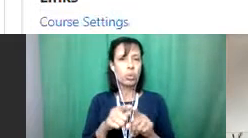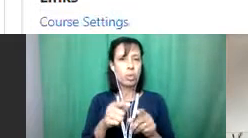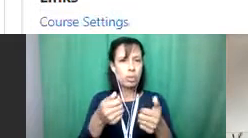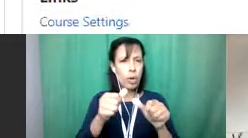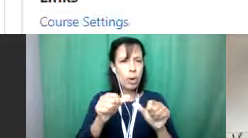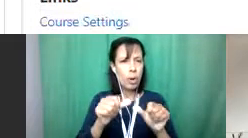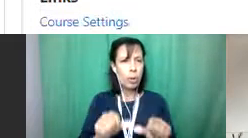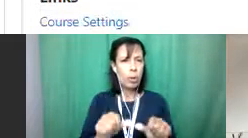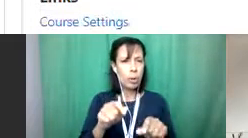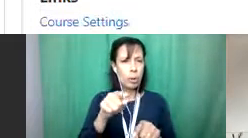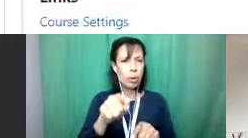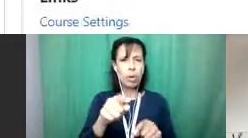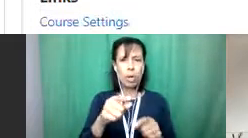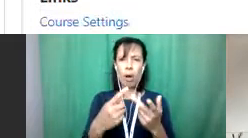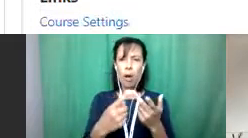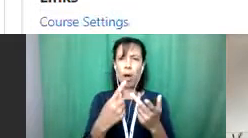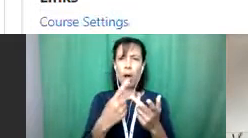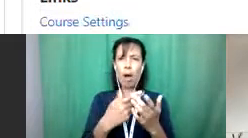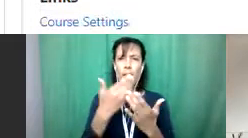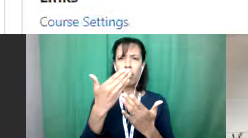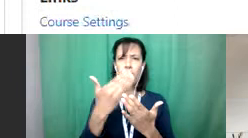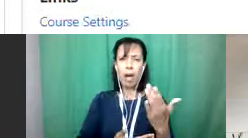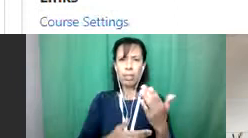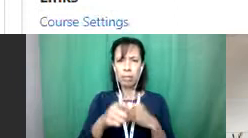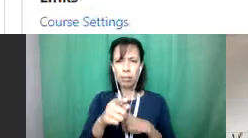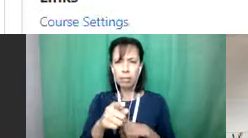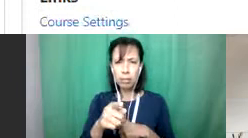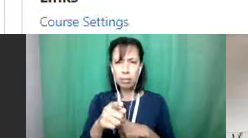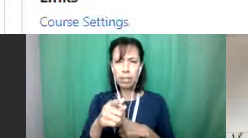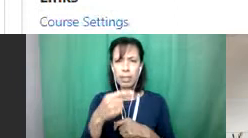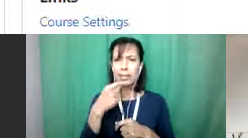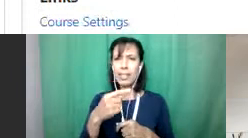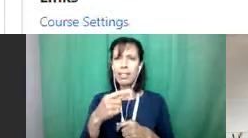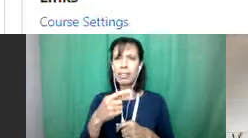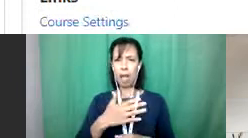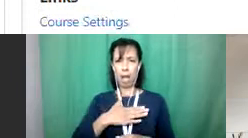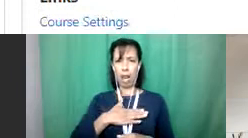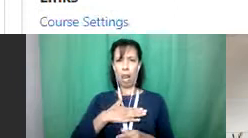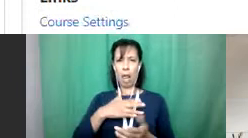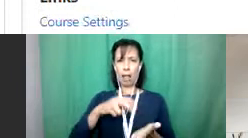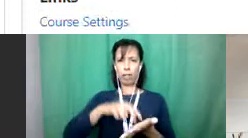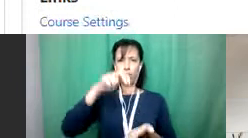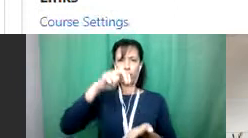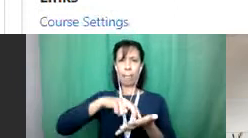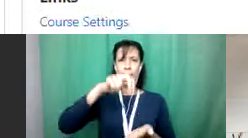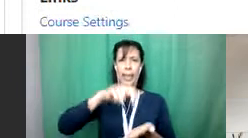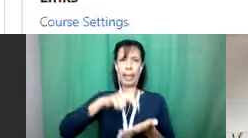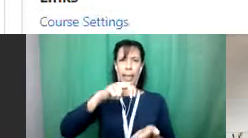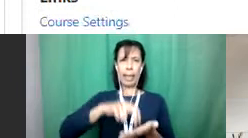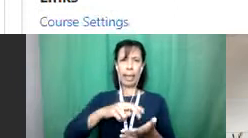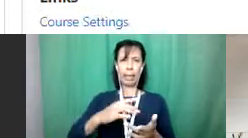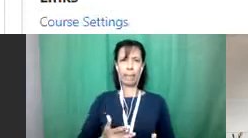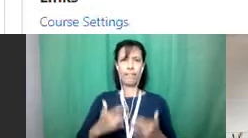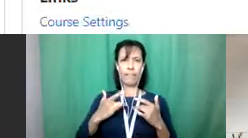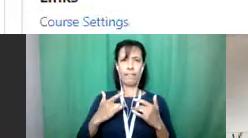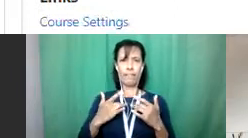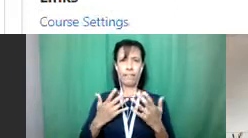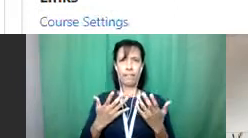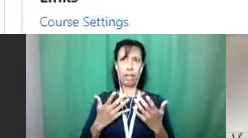and McFadden, I like playing on my trampoline, it makes me feel alive, valuing physical activity perceptions and meanings